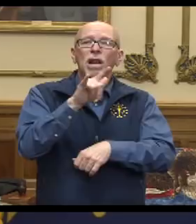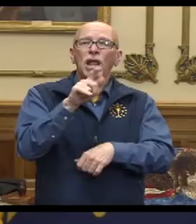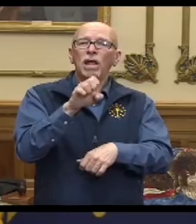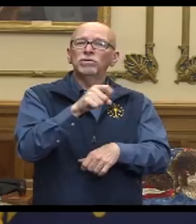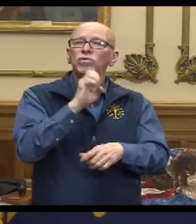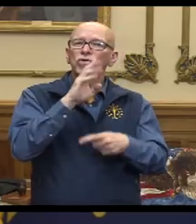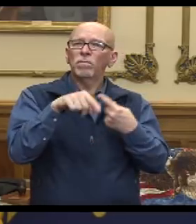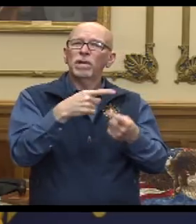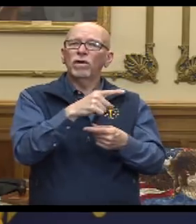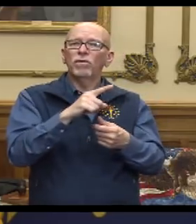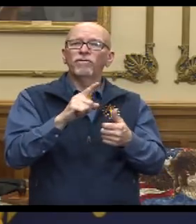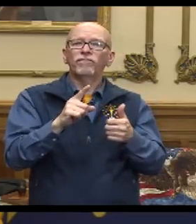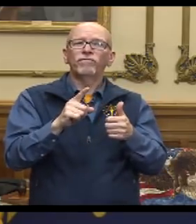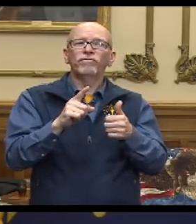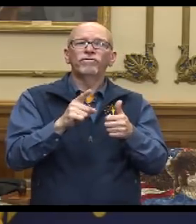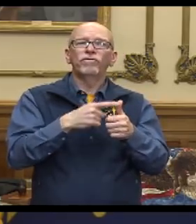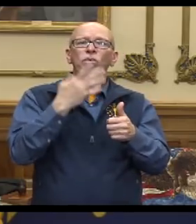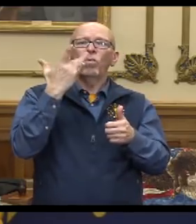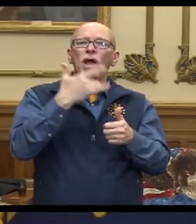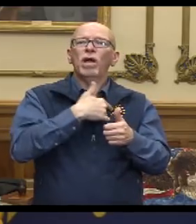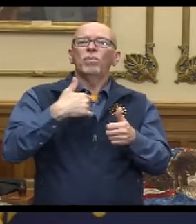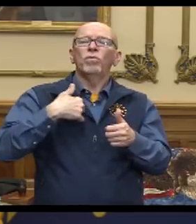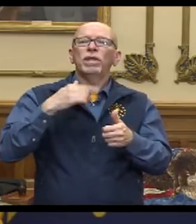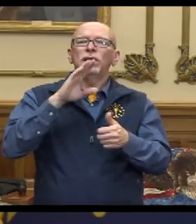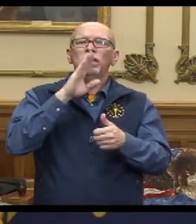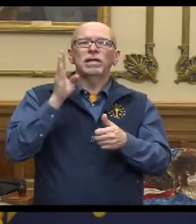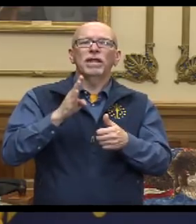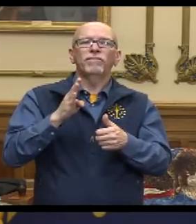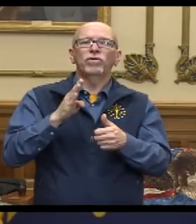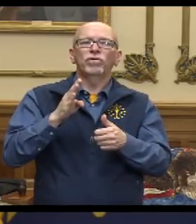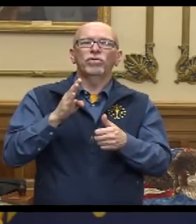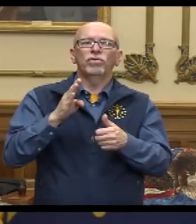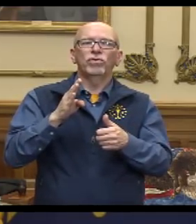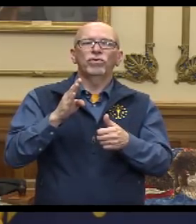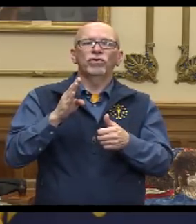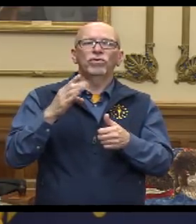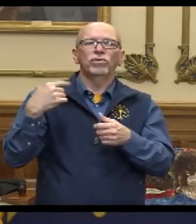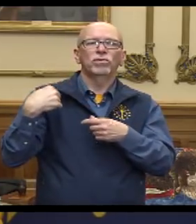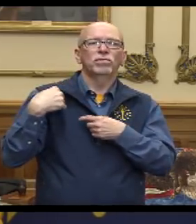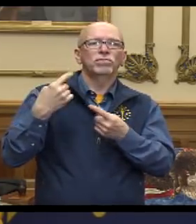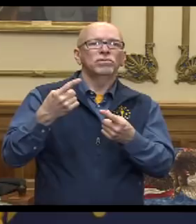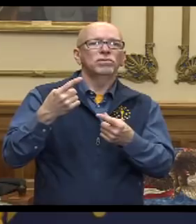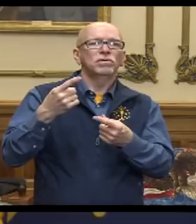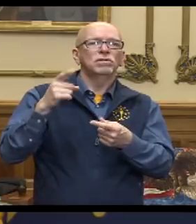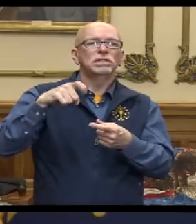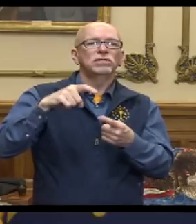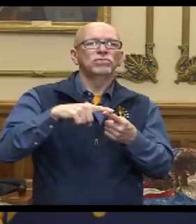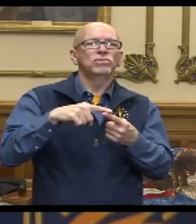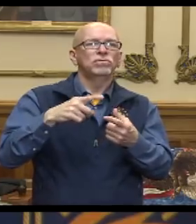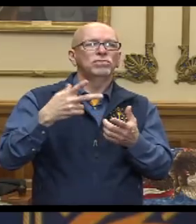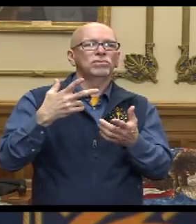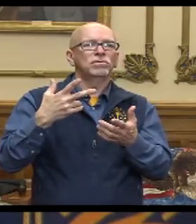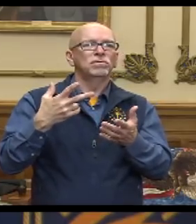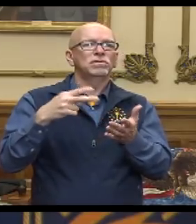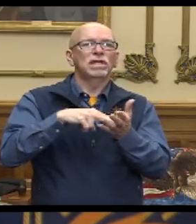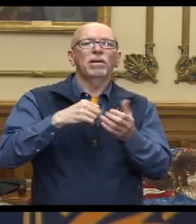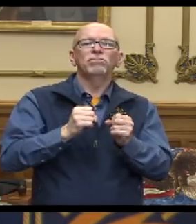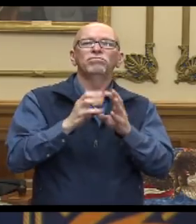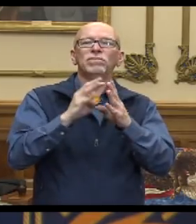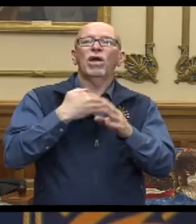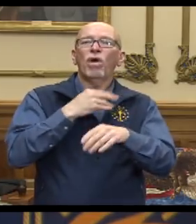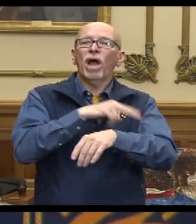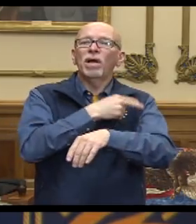about the first and why we never stood up yet to date, had the need to stand up that hospital